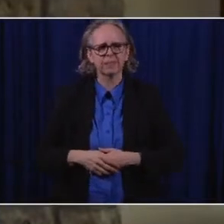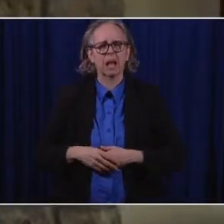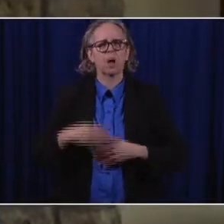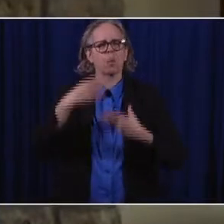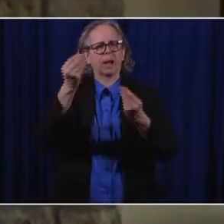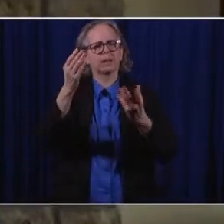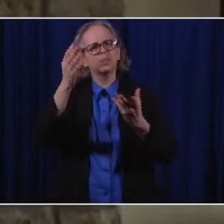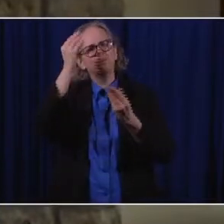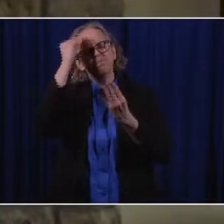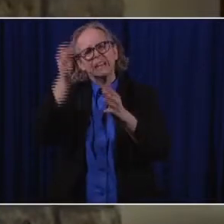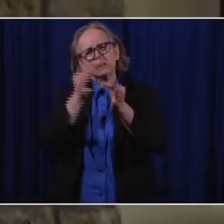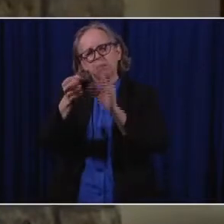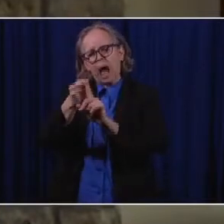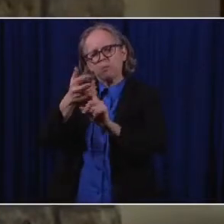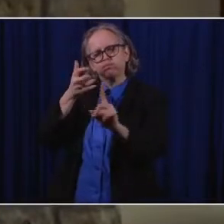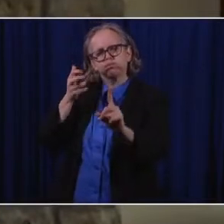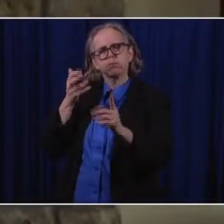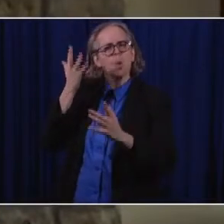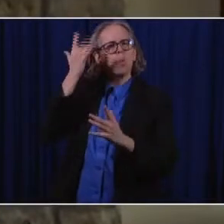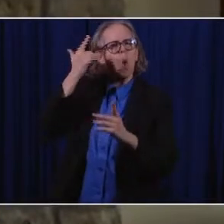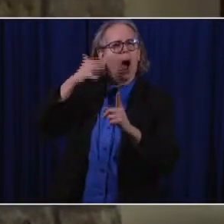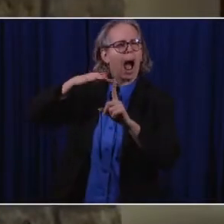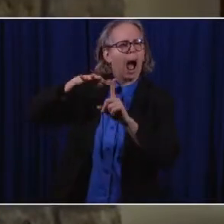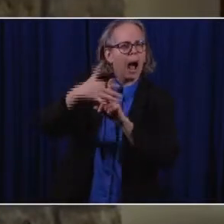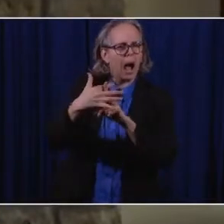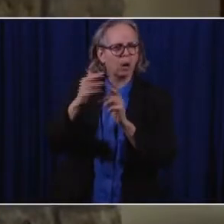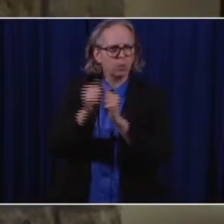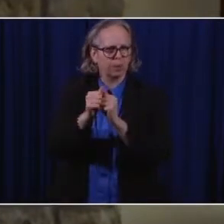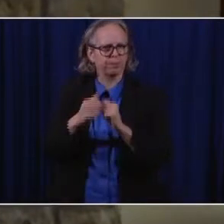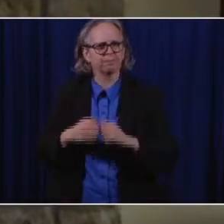earlier question on how we track cases.